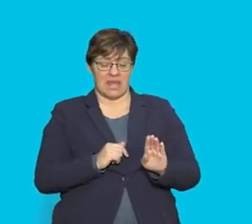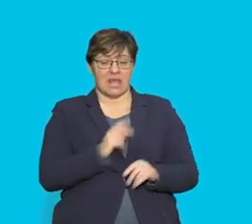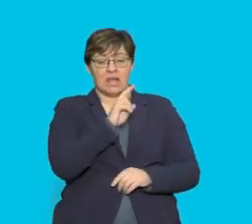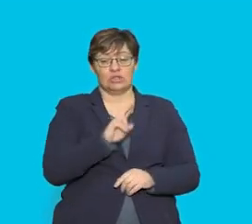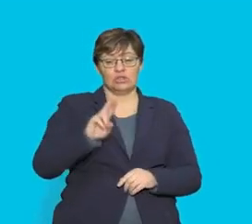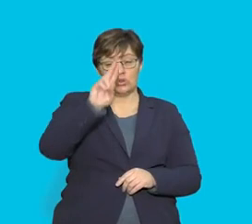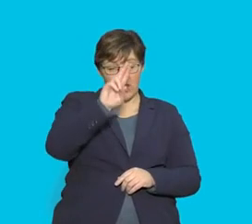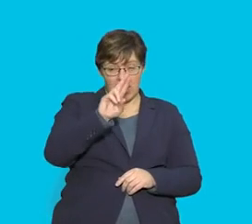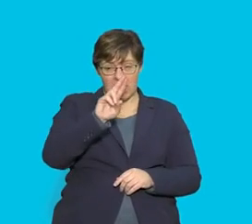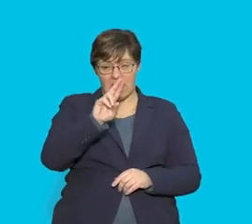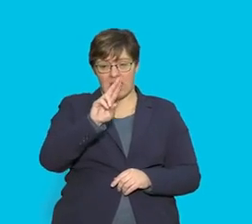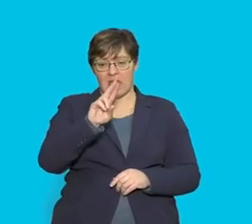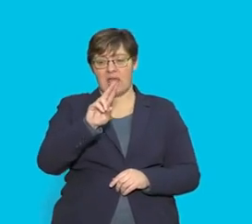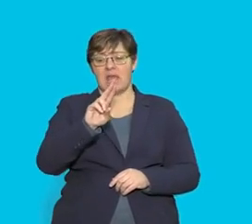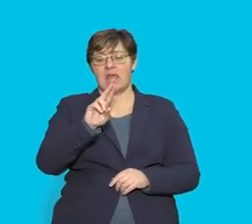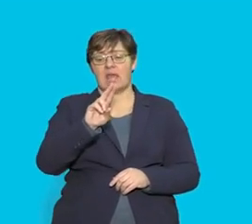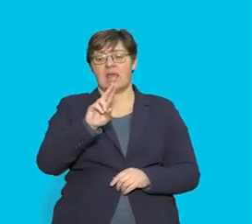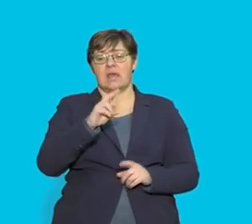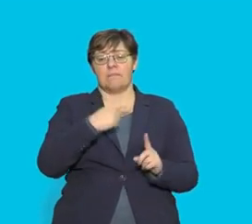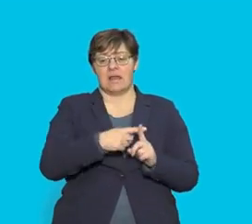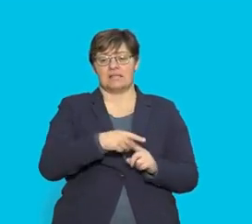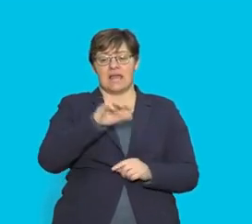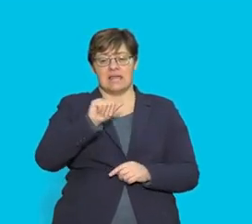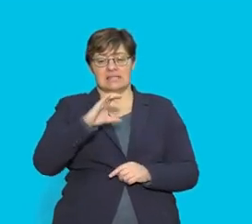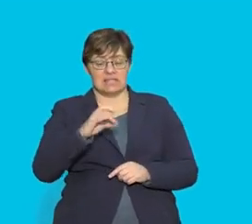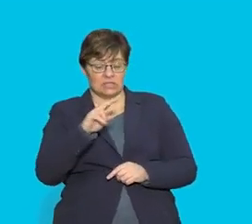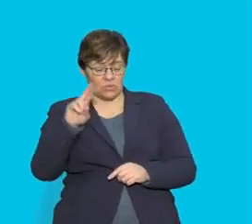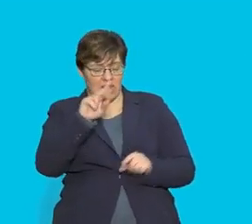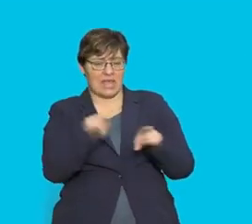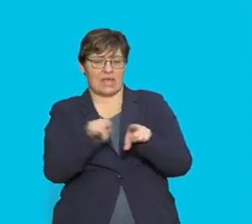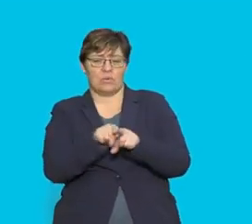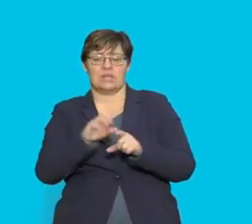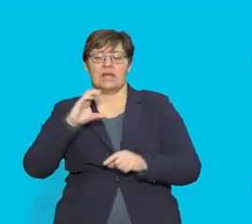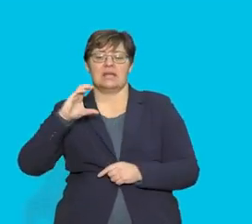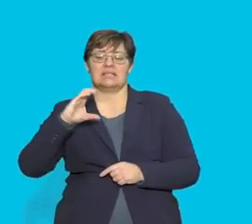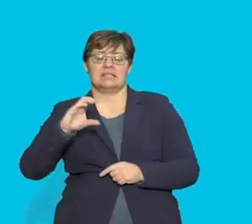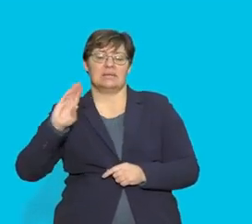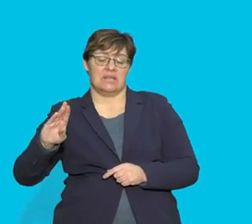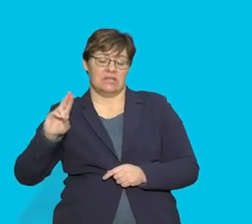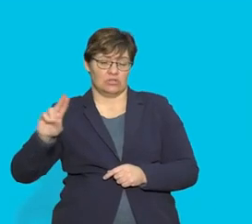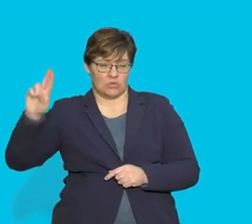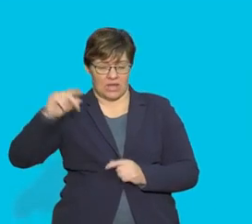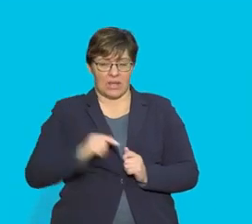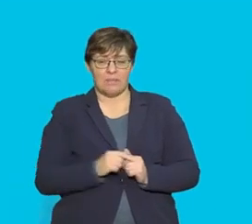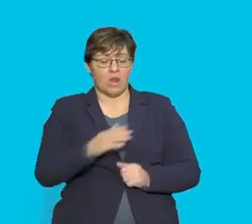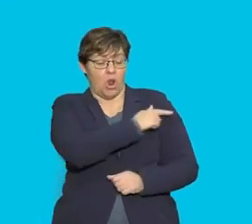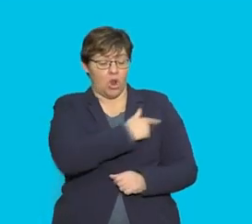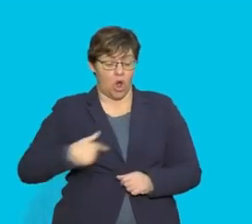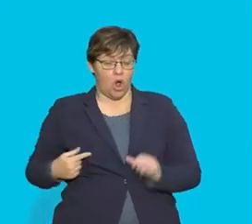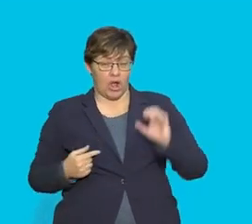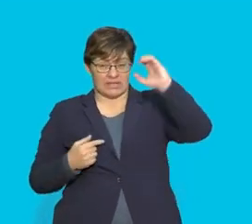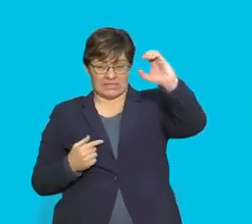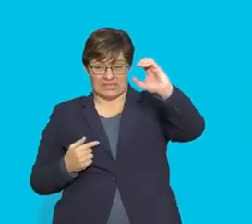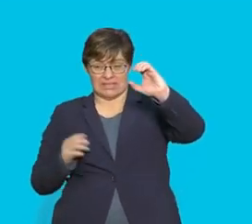is equals to the sum of the other two squares, right, added together. So this is the hypotenuse side, which is my